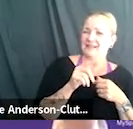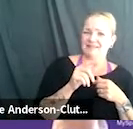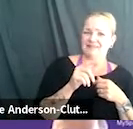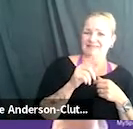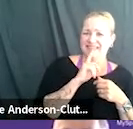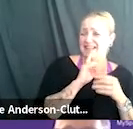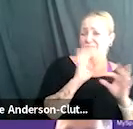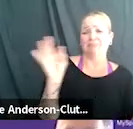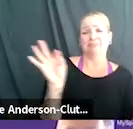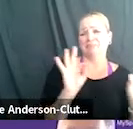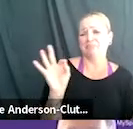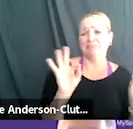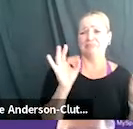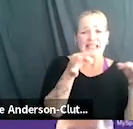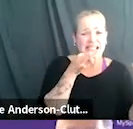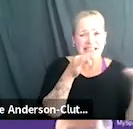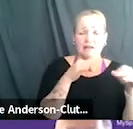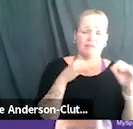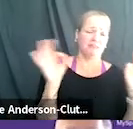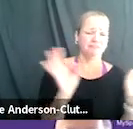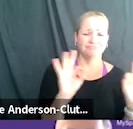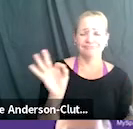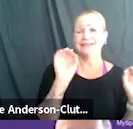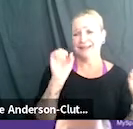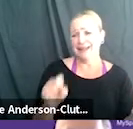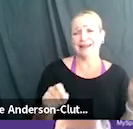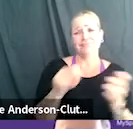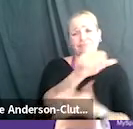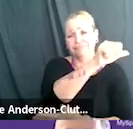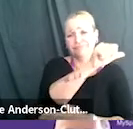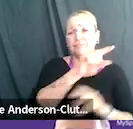upon following those routines.